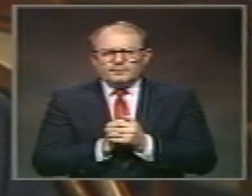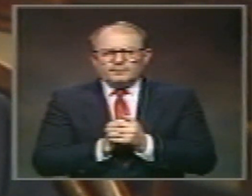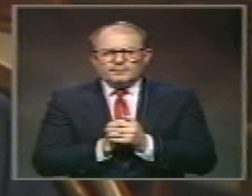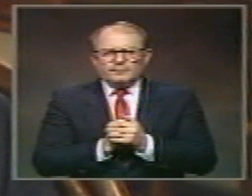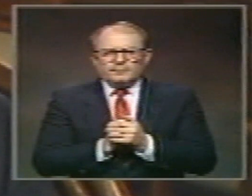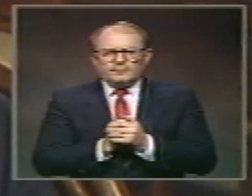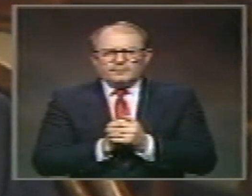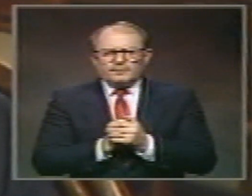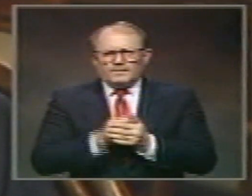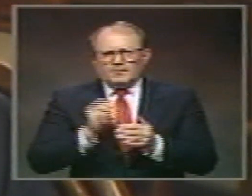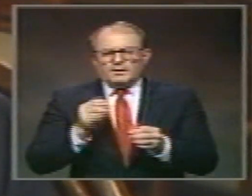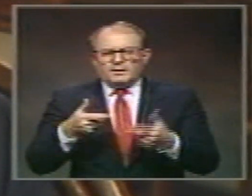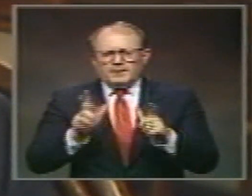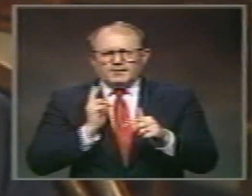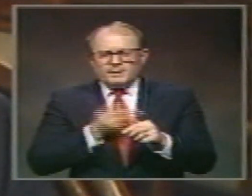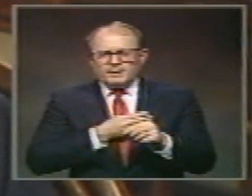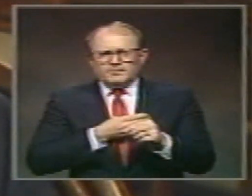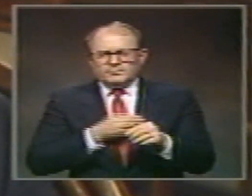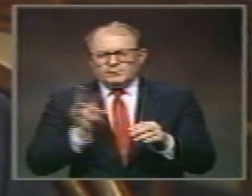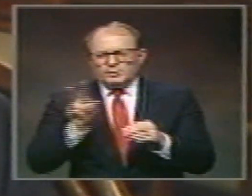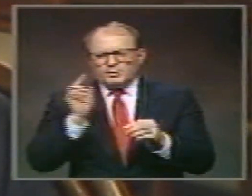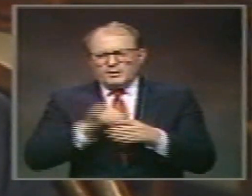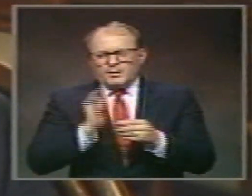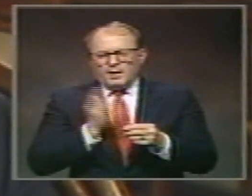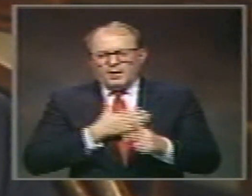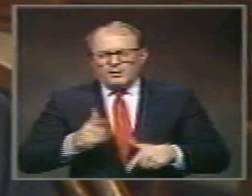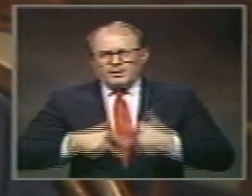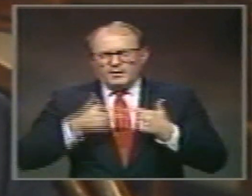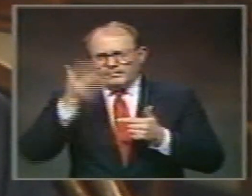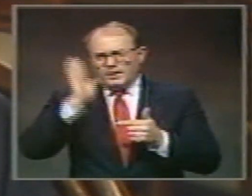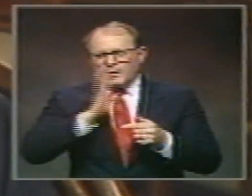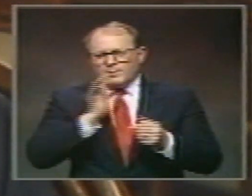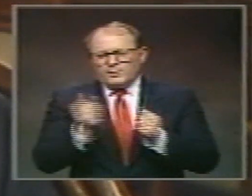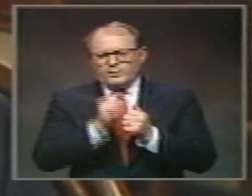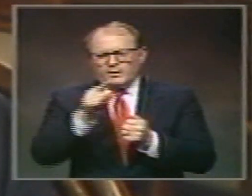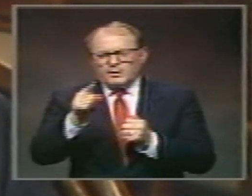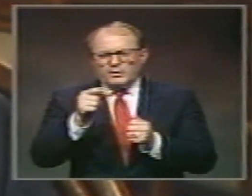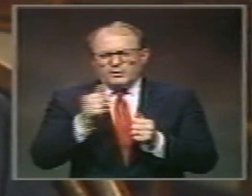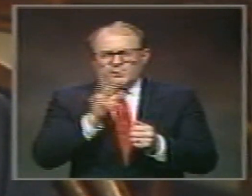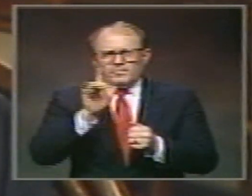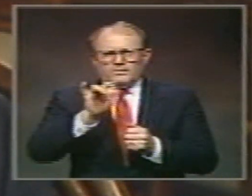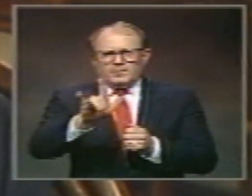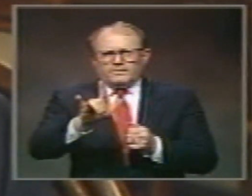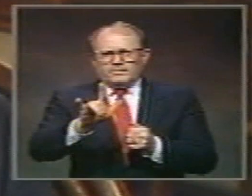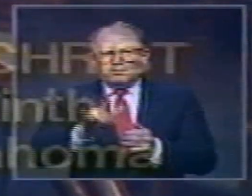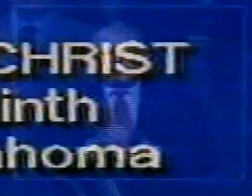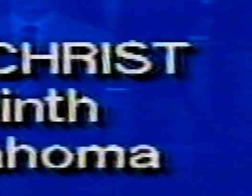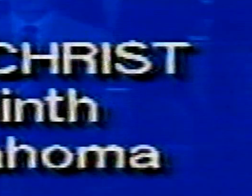lives so that we can live closer to Him. God be with you now. We love you.